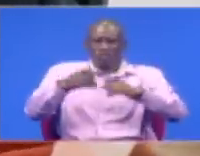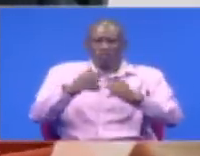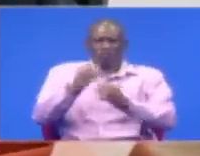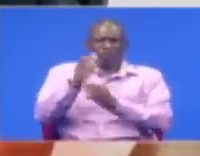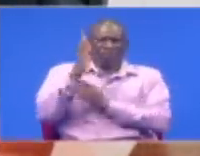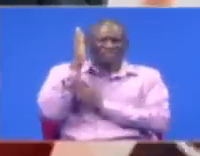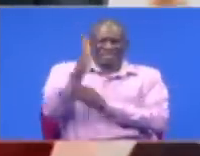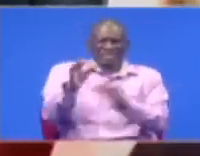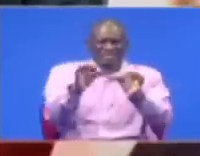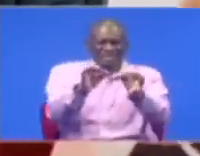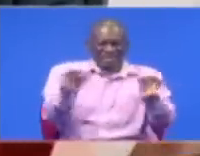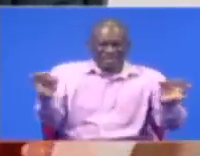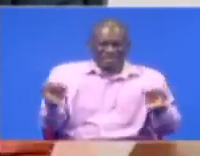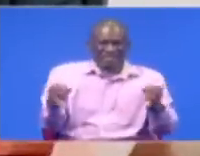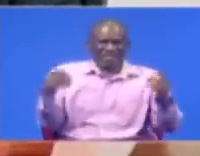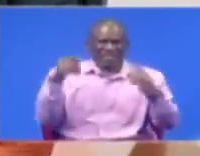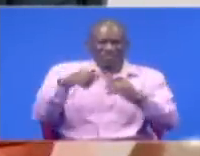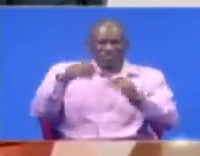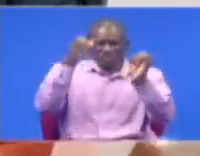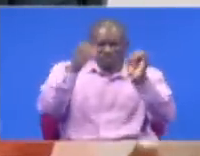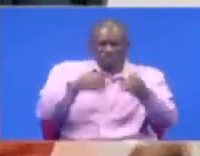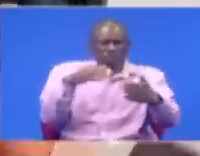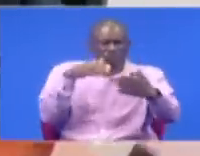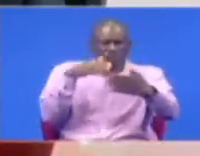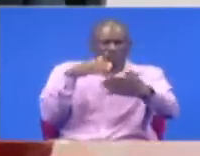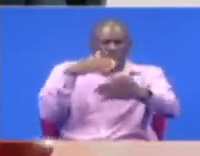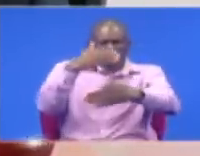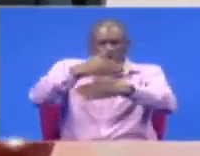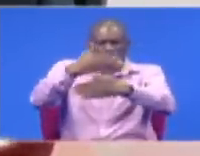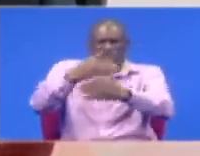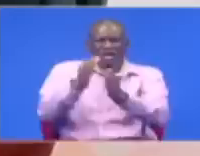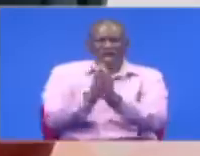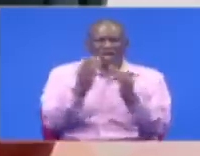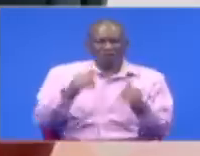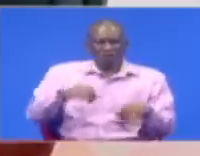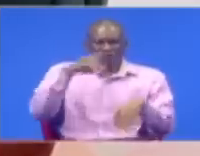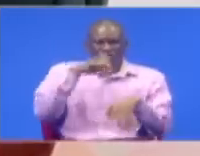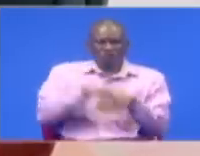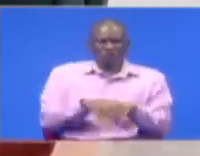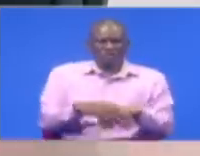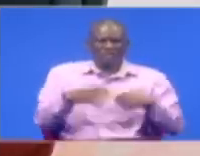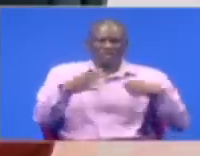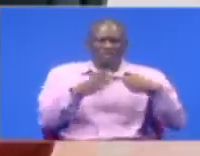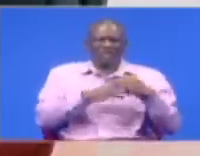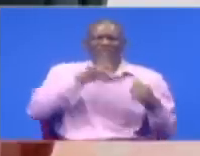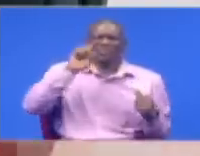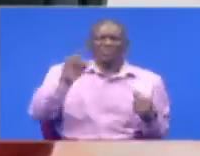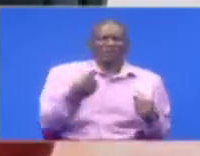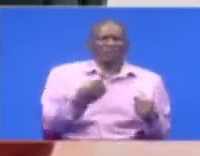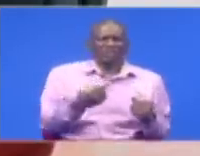straight line to the new boundary, and we acquired